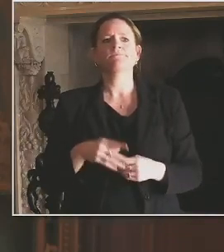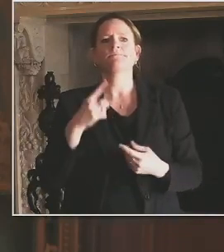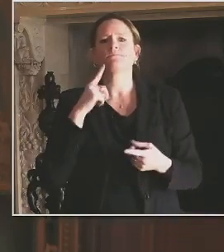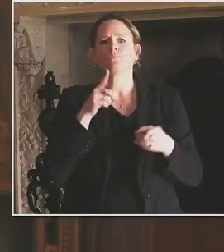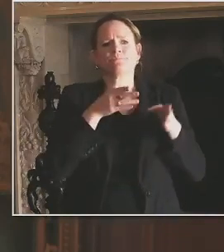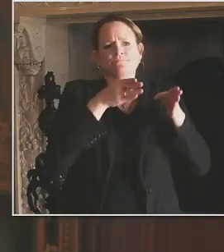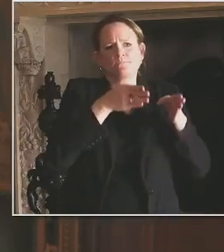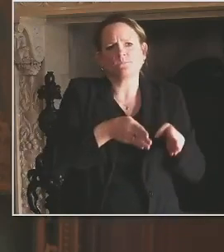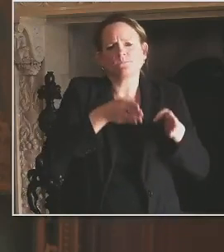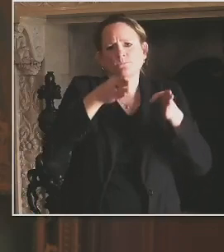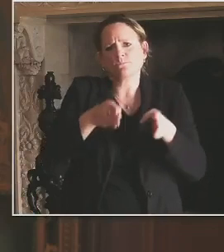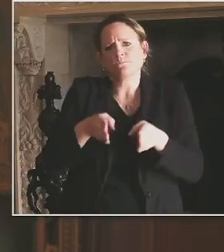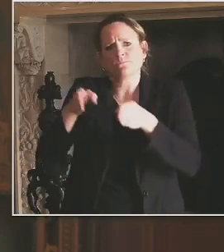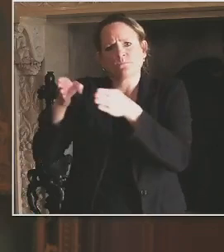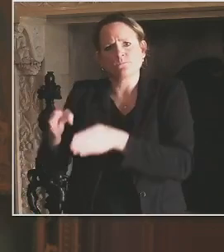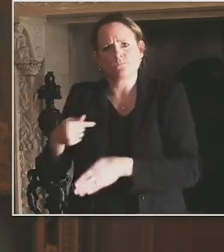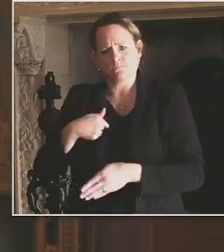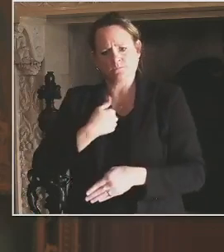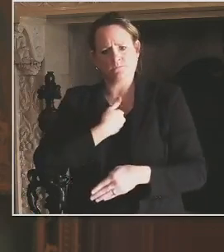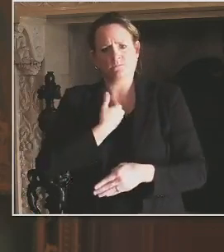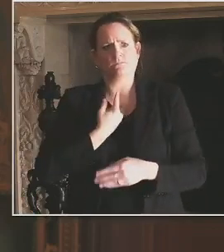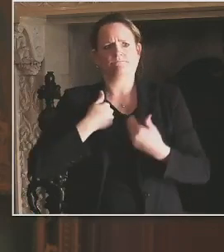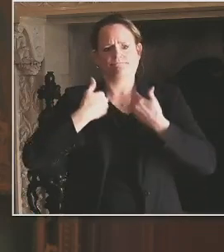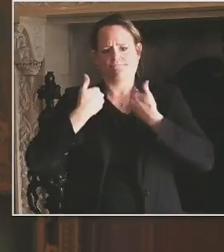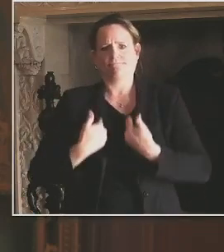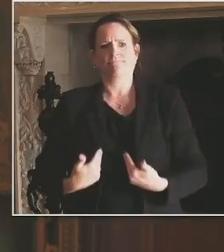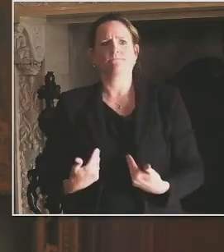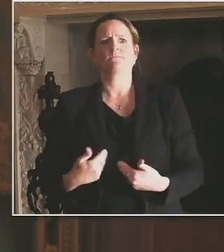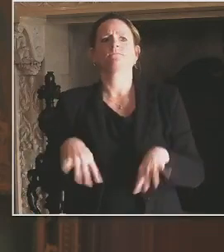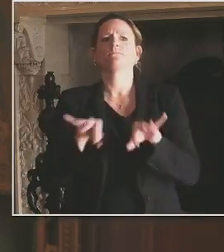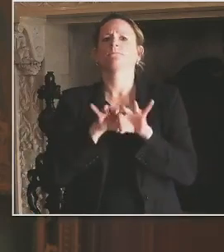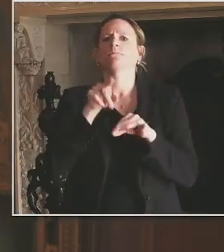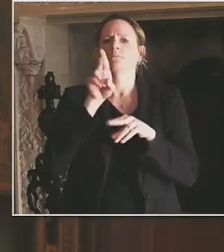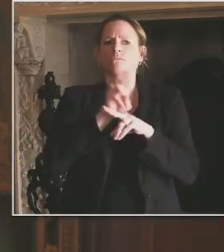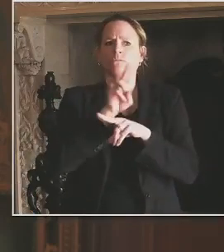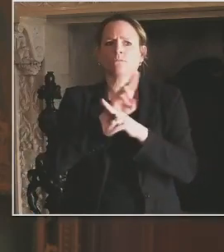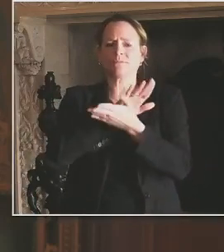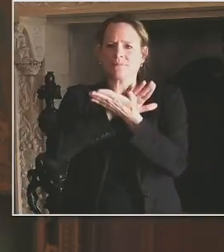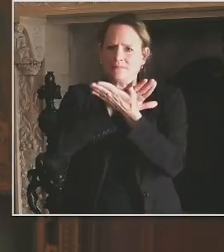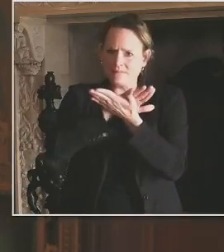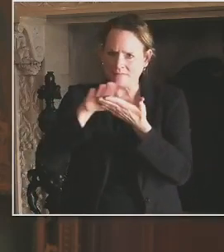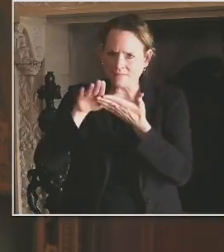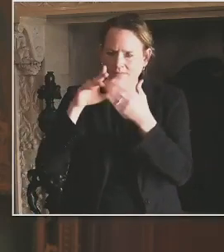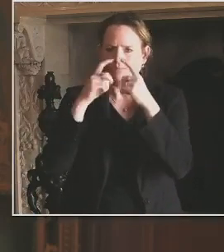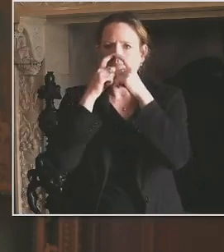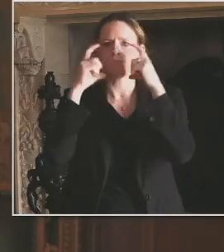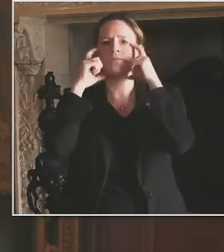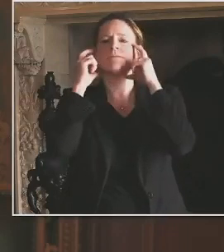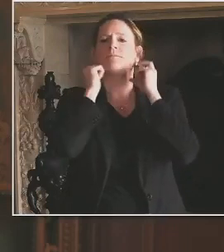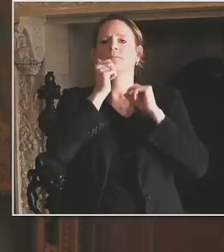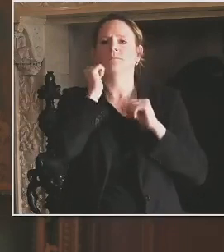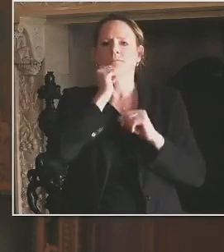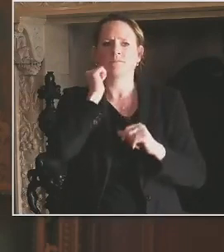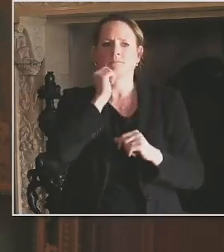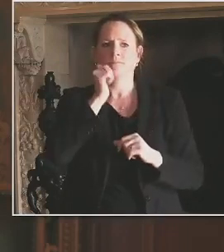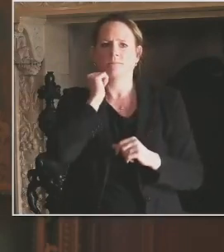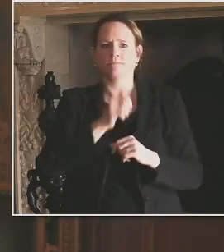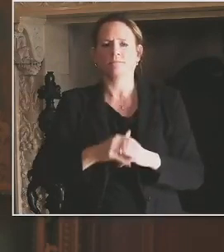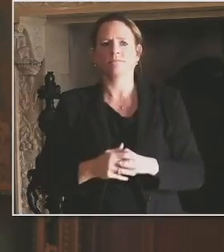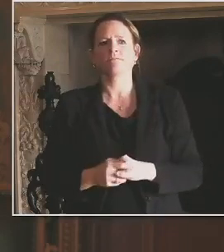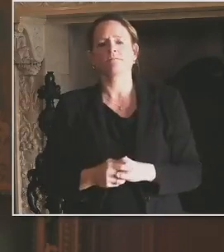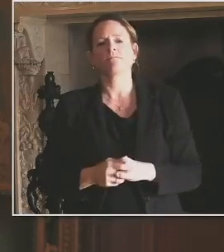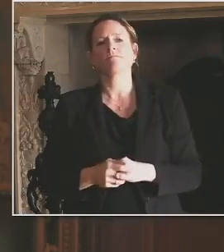day is important. Medical grade masks, generally in healthcare, we require some training on how to put them